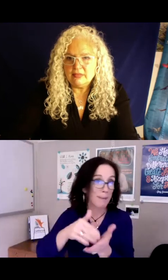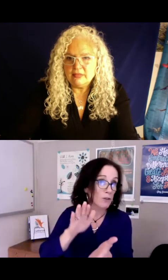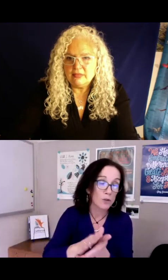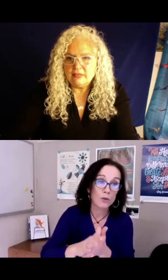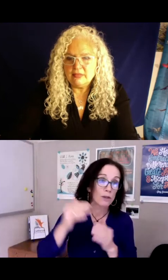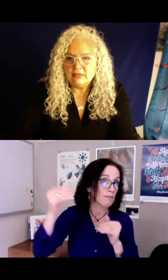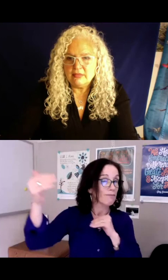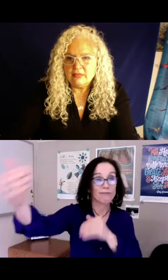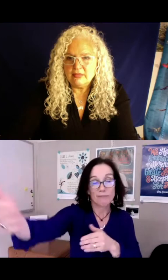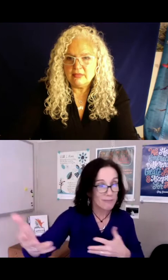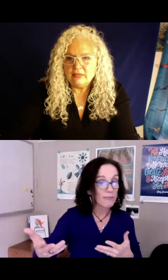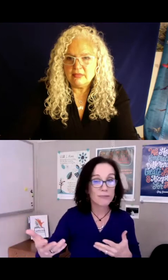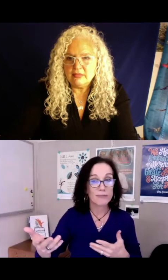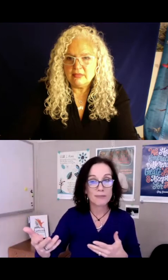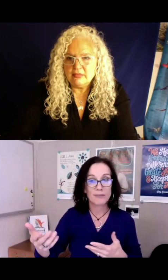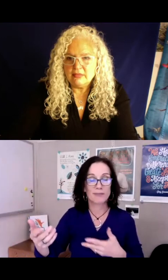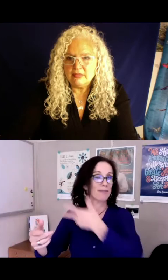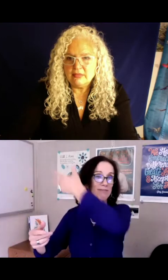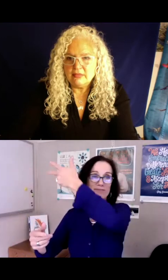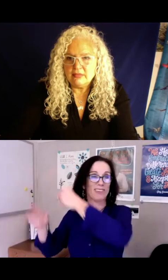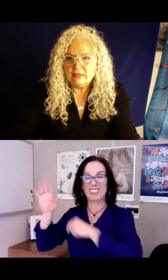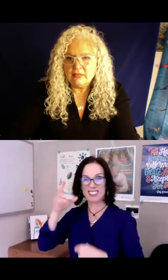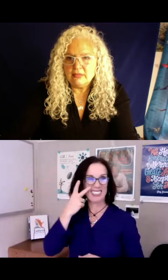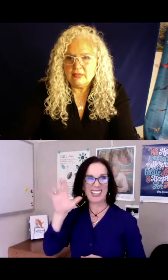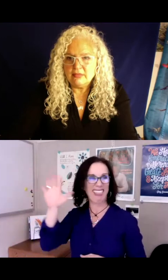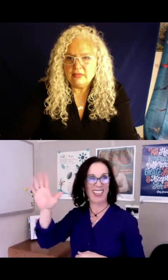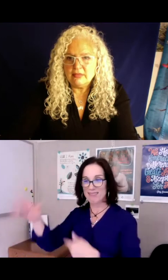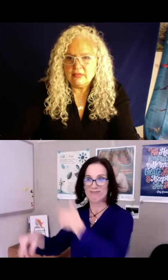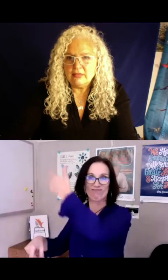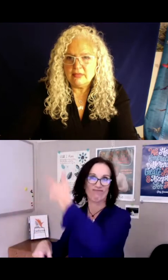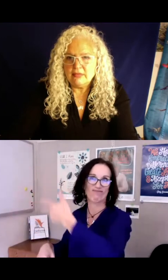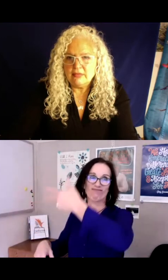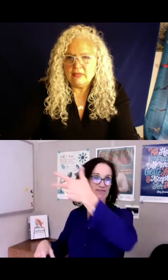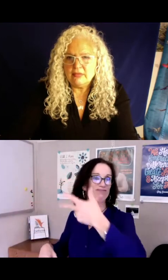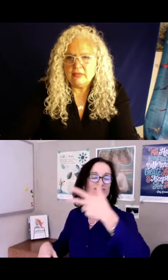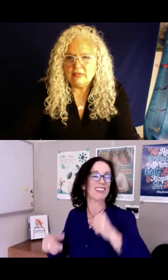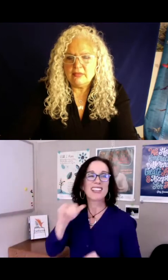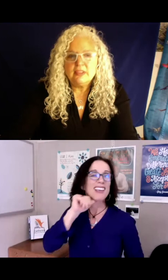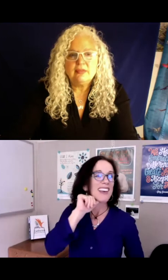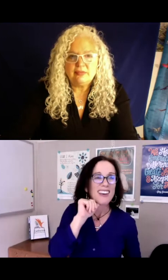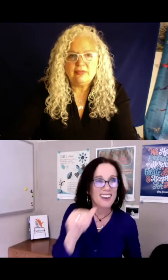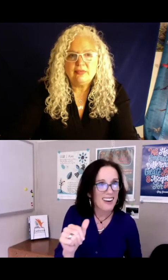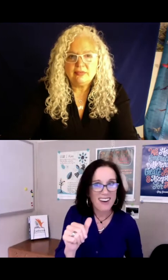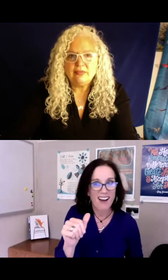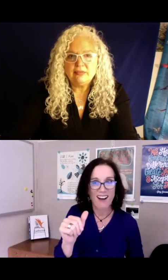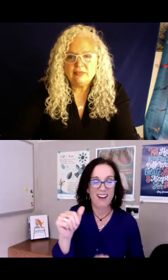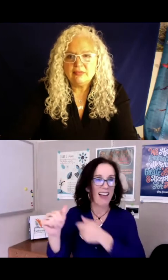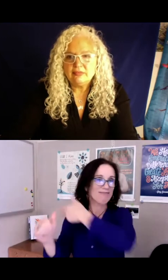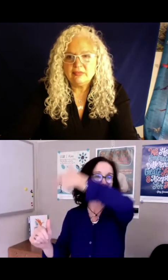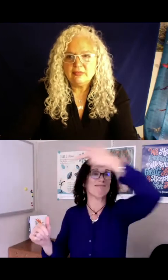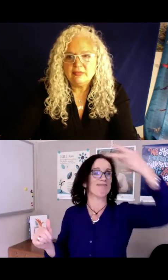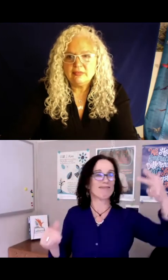age of 3. Maybe they don't start till middle school, but different ages, it's just after the age of 3. You can see that they're